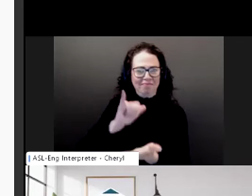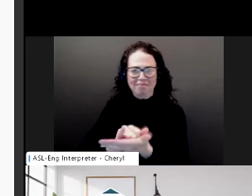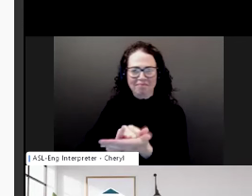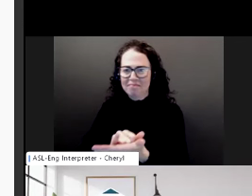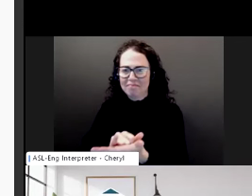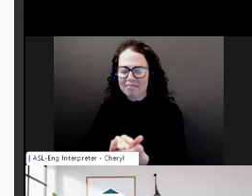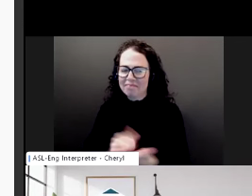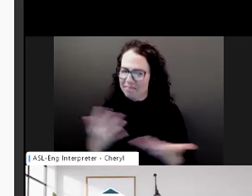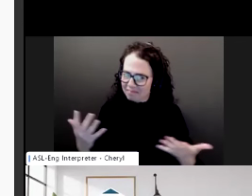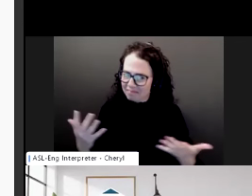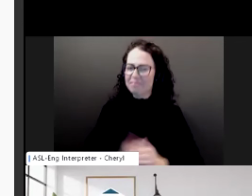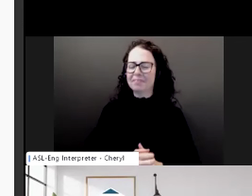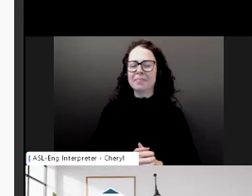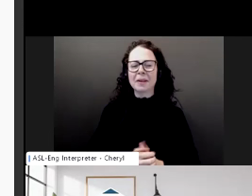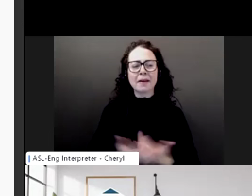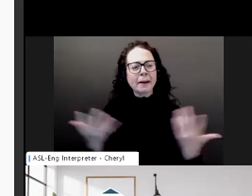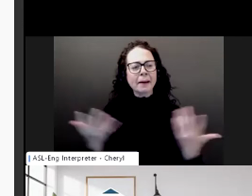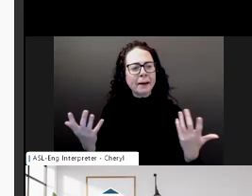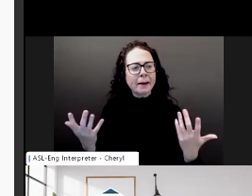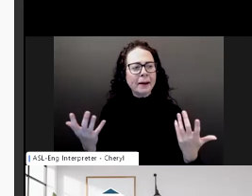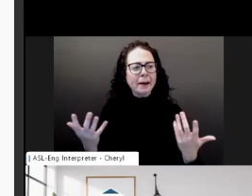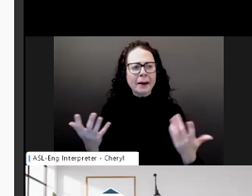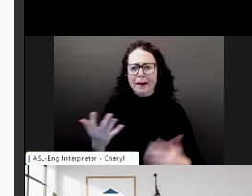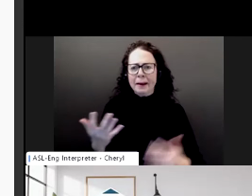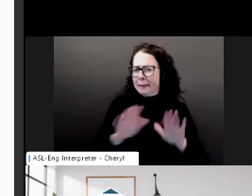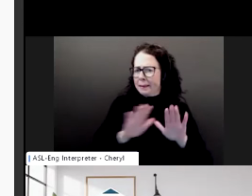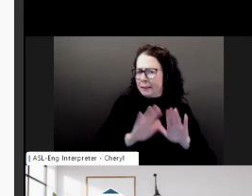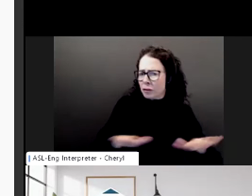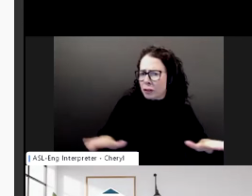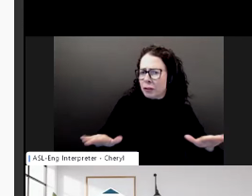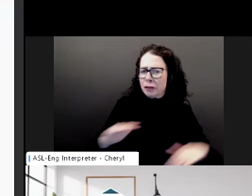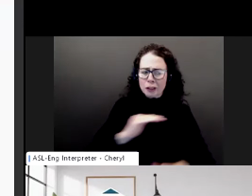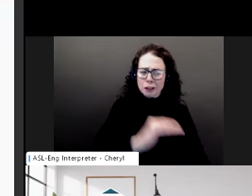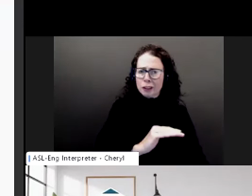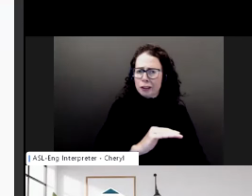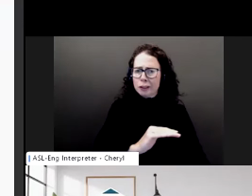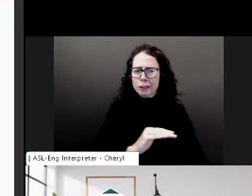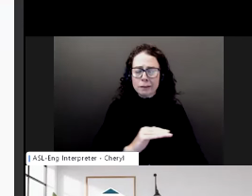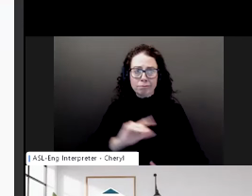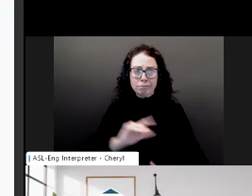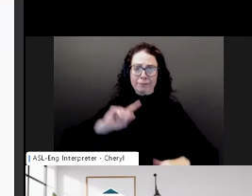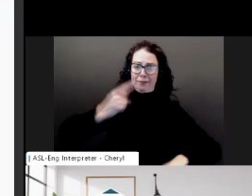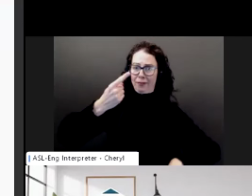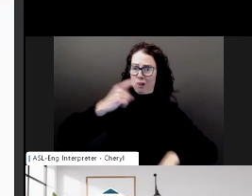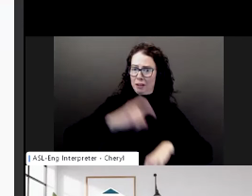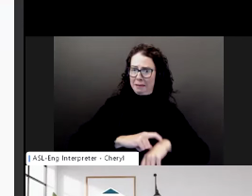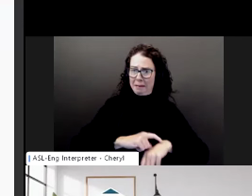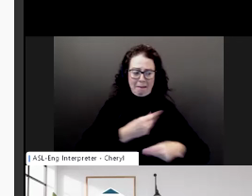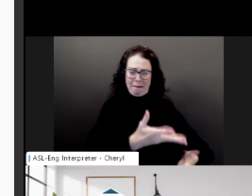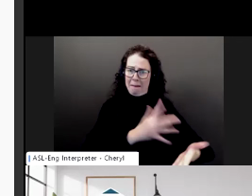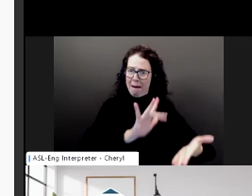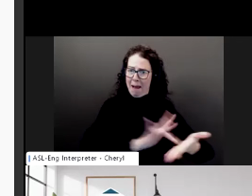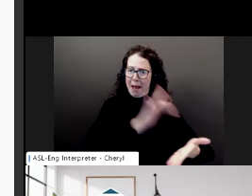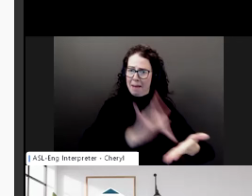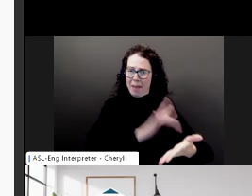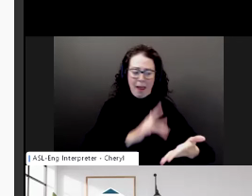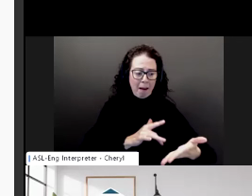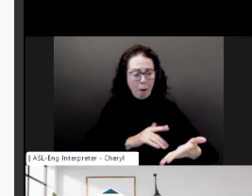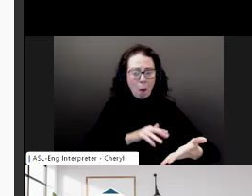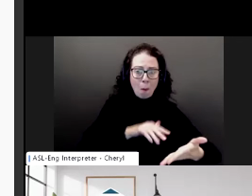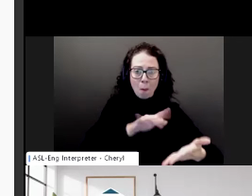sure that everybody from as soon as a young kid, plays on an iPad for the first time, all the way up to older Canadians who might be